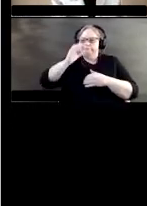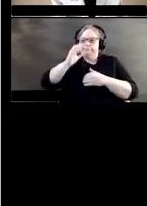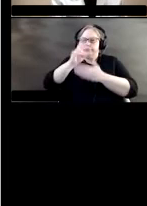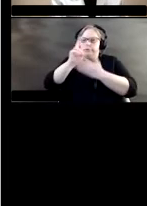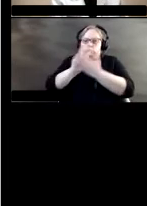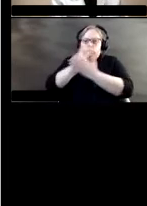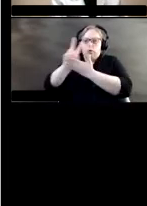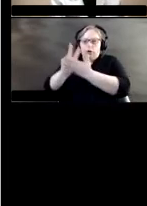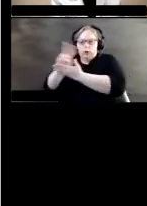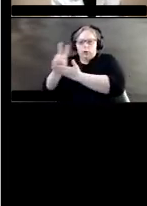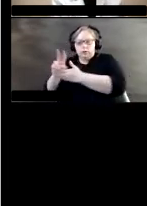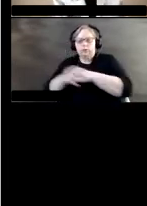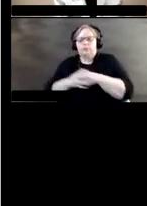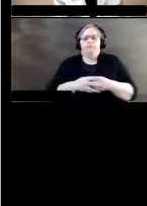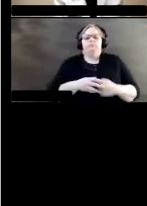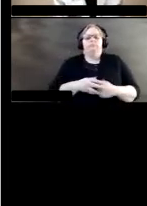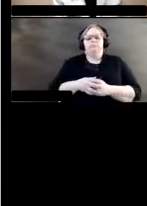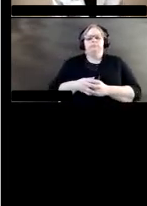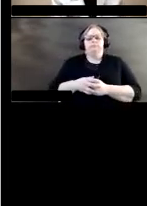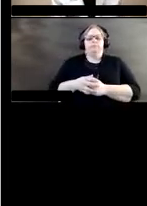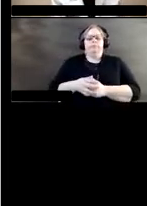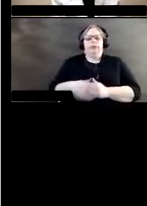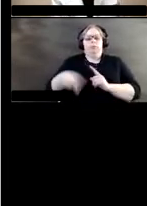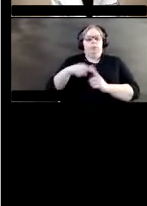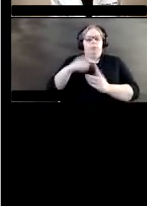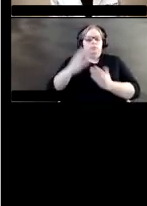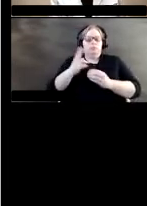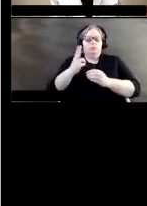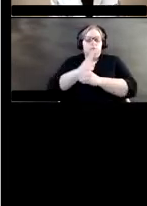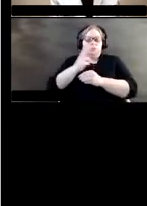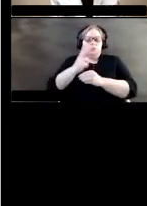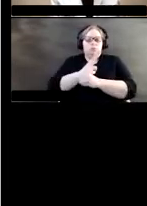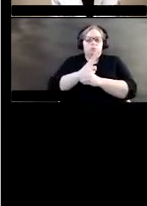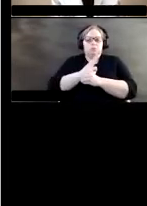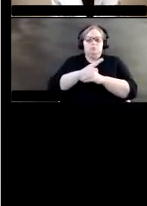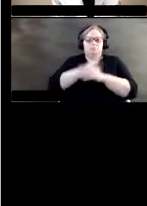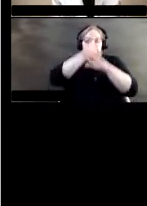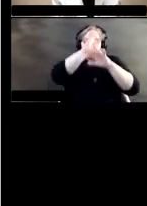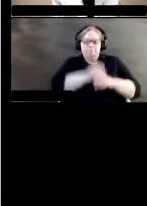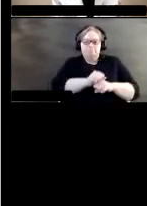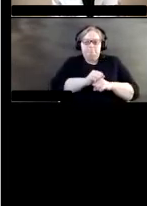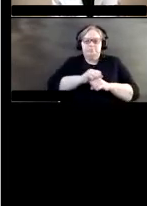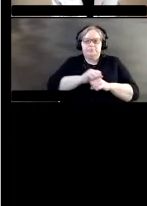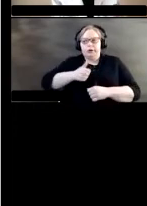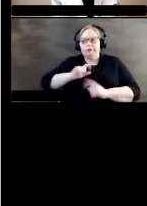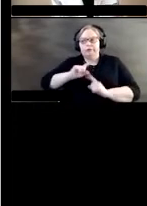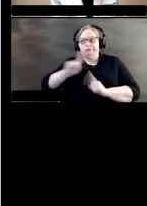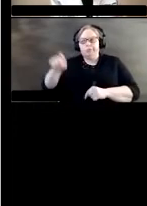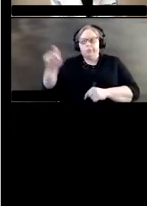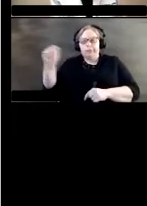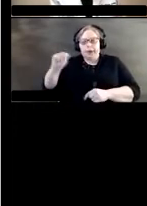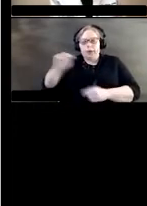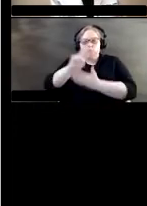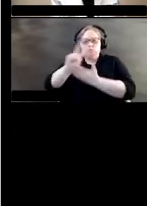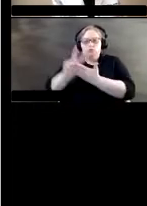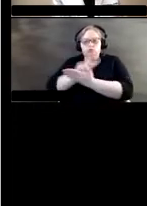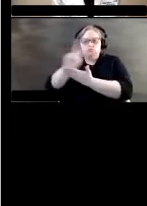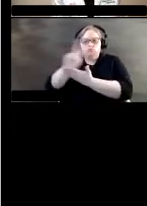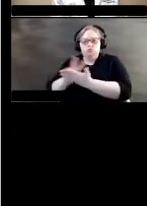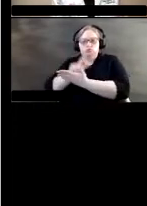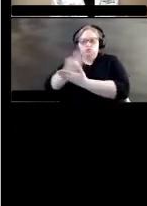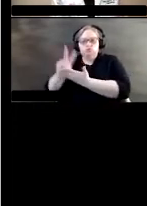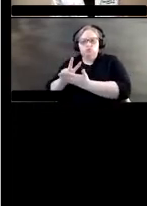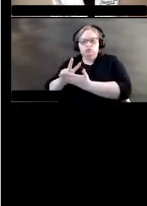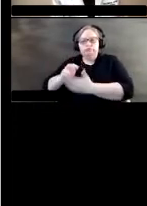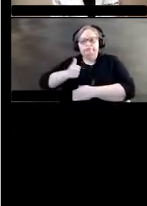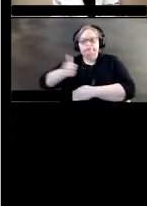use a bladder training program. That's what we call it. It's kind of getting to the bathroom every 2 hours to urinate, whether you've